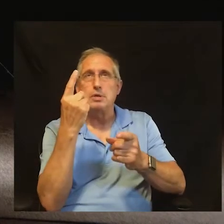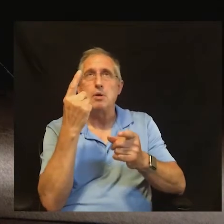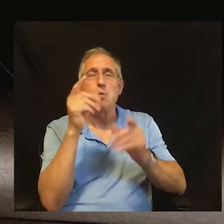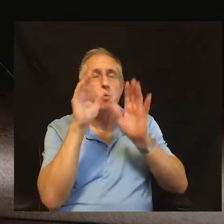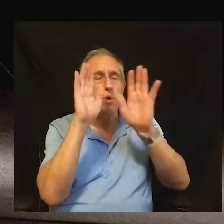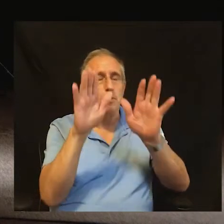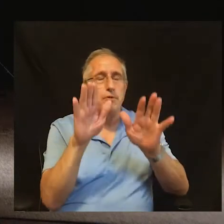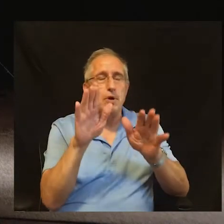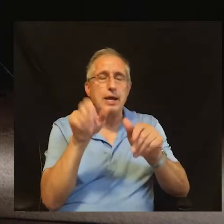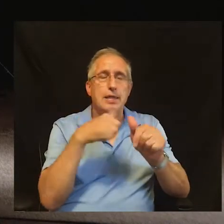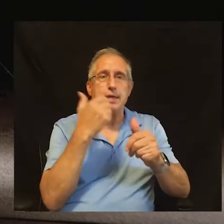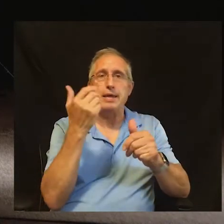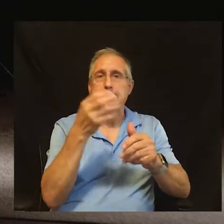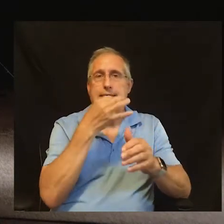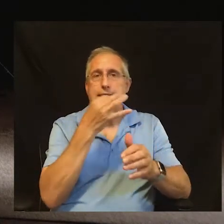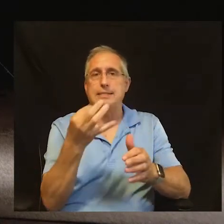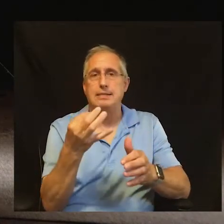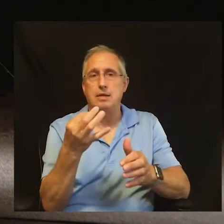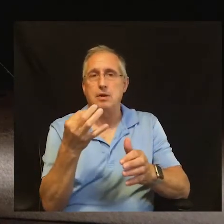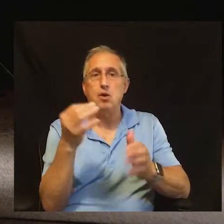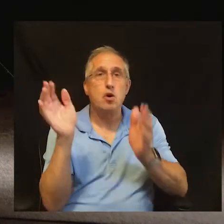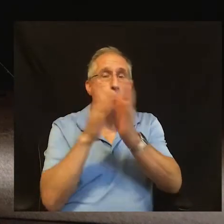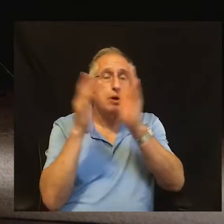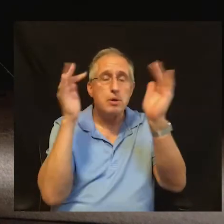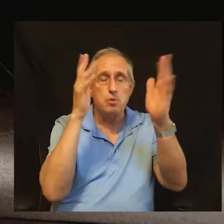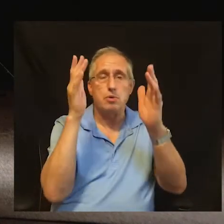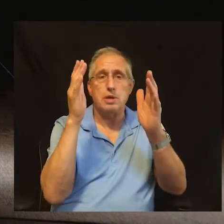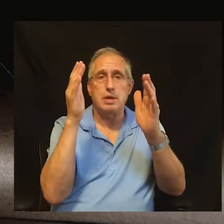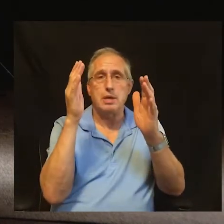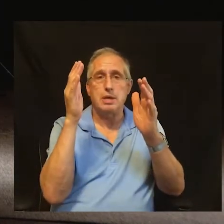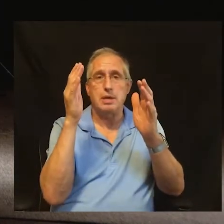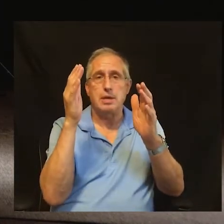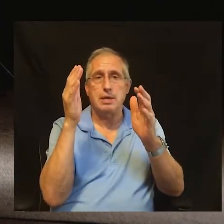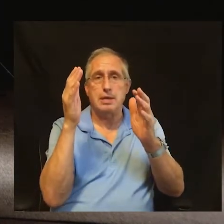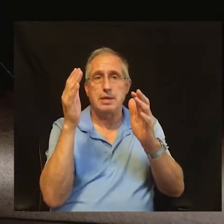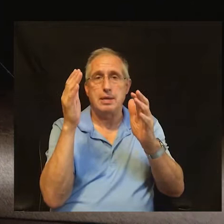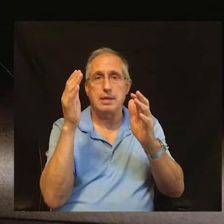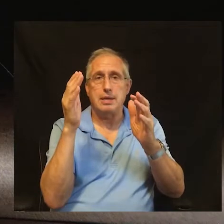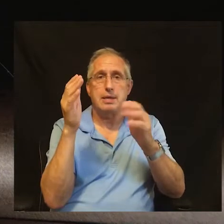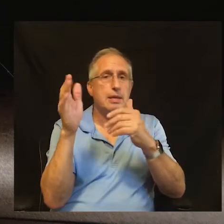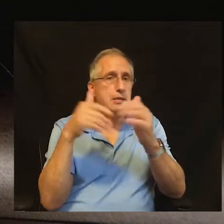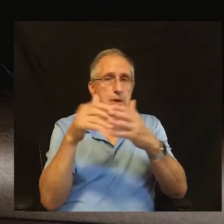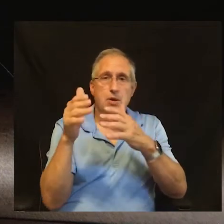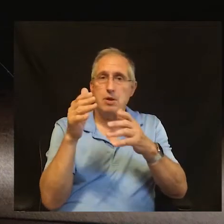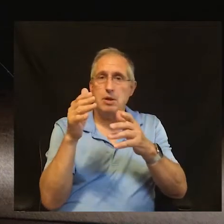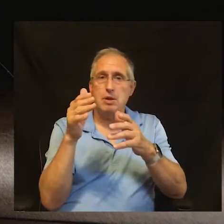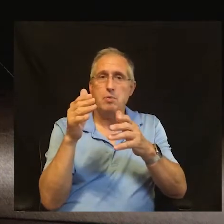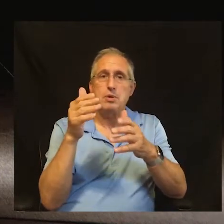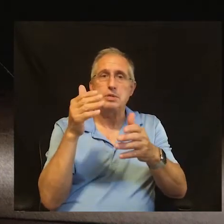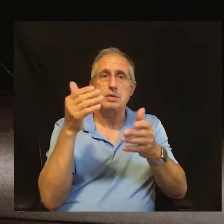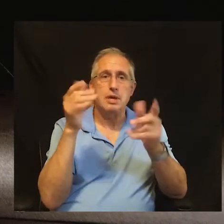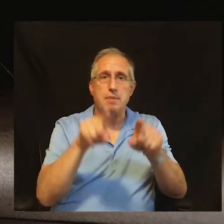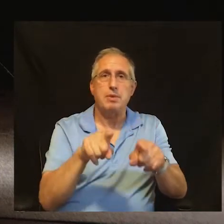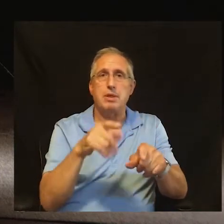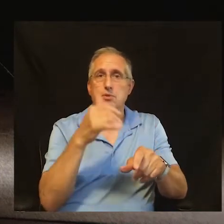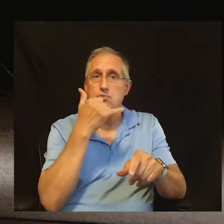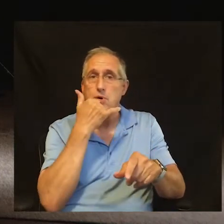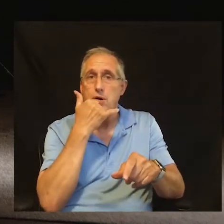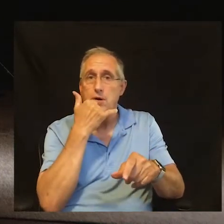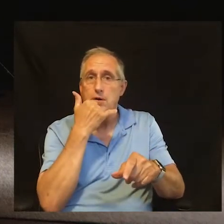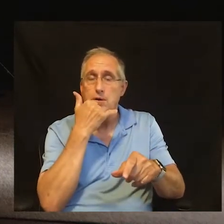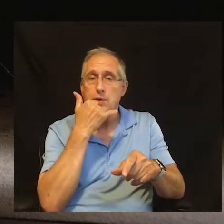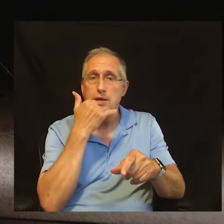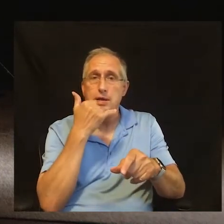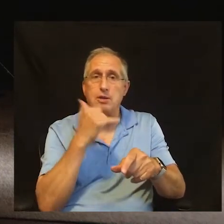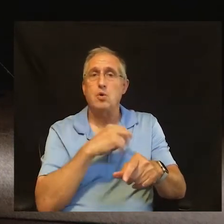if anything is excellent or praiseworthy. It's like Paul saying, no matter what's going wrong around you, don't